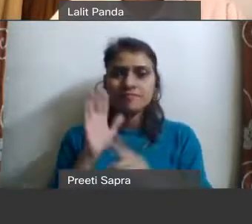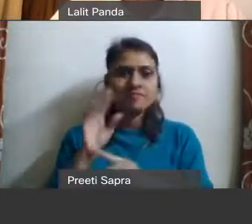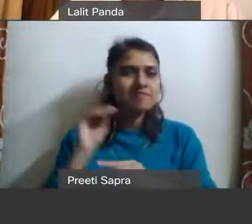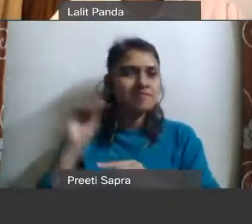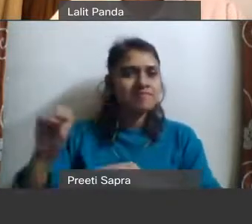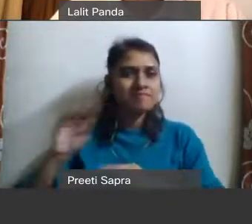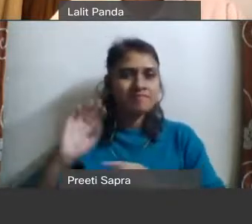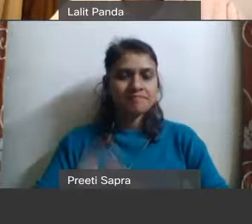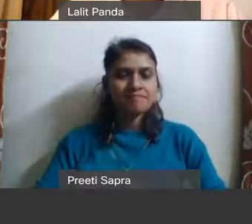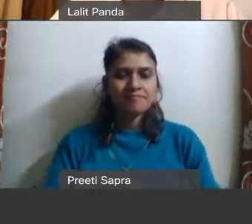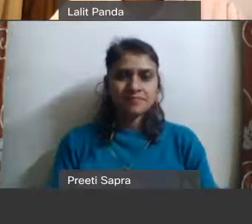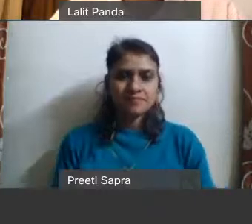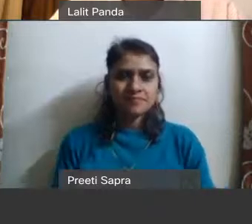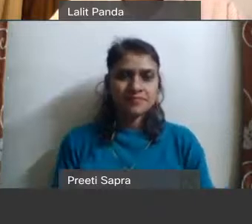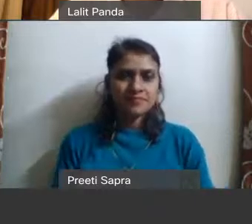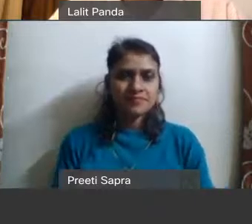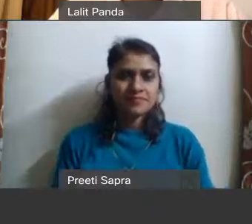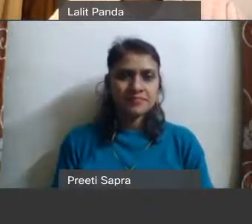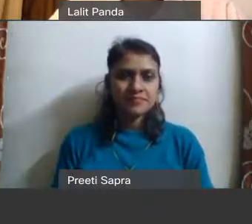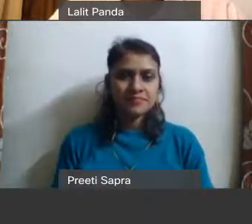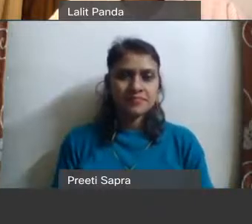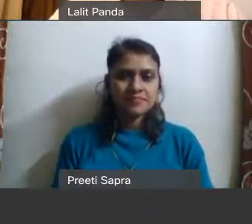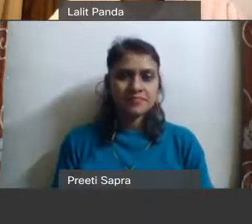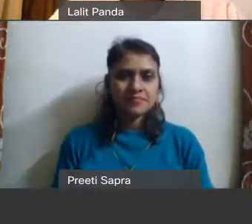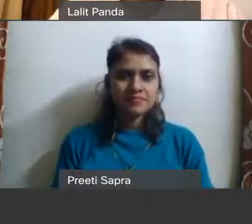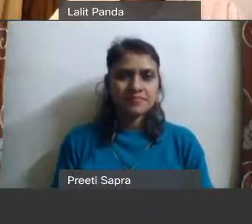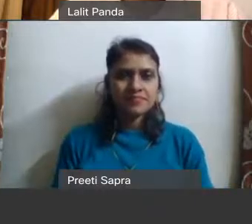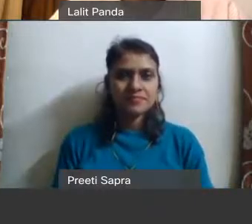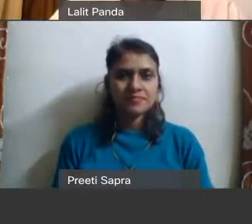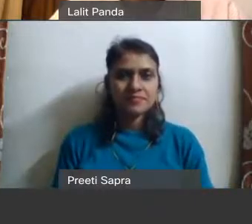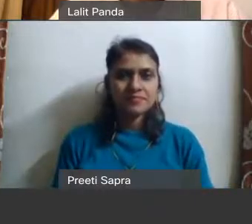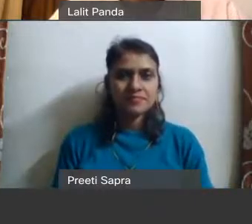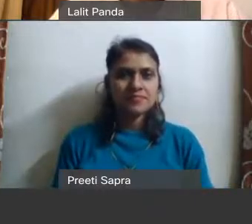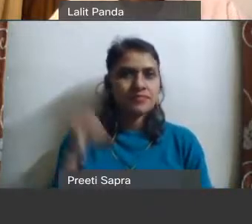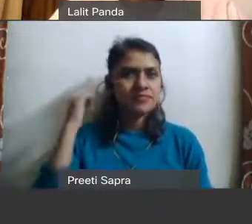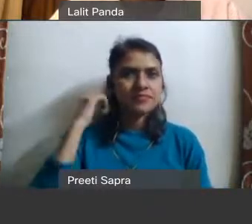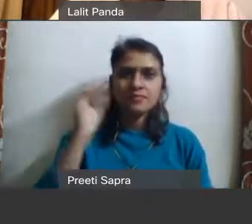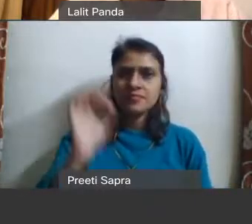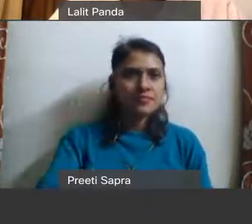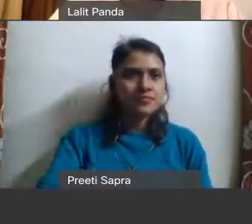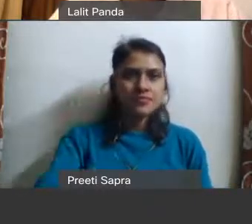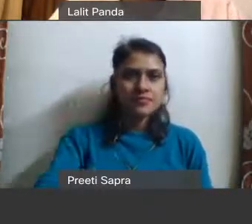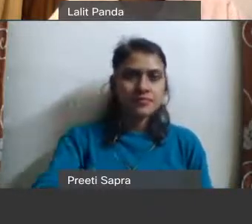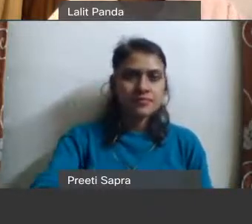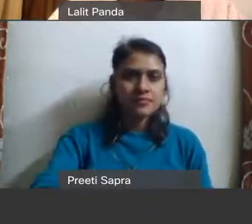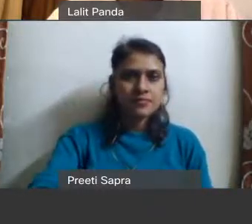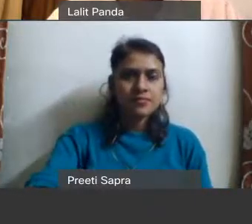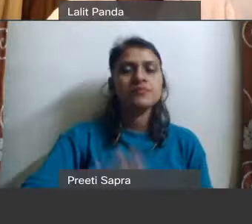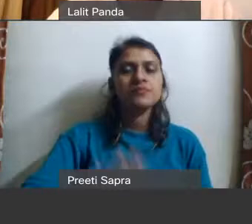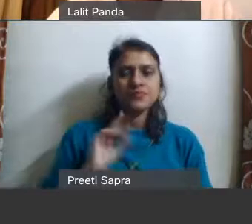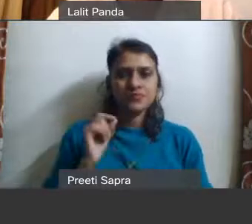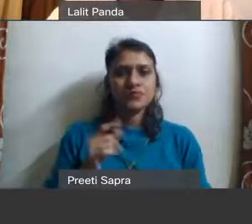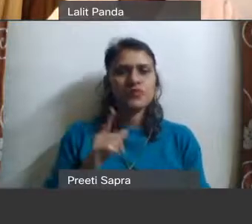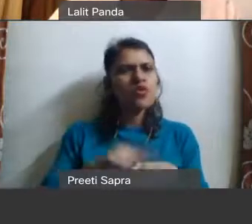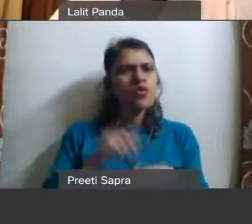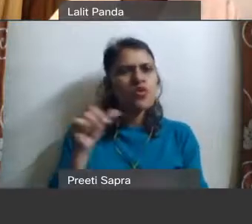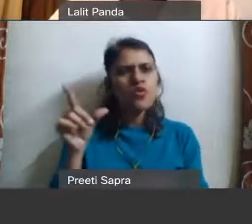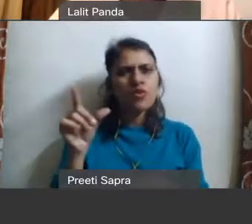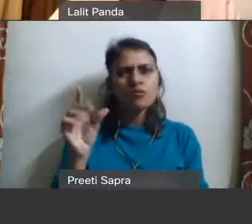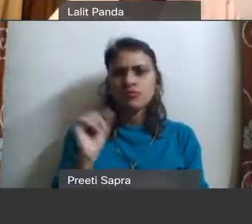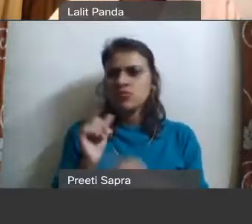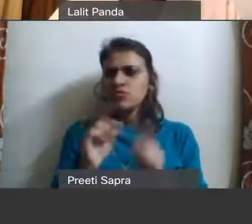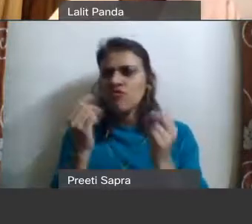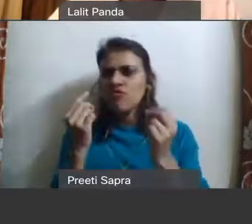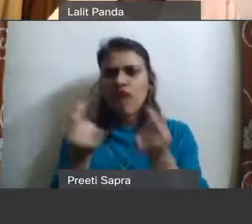in time. To make a quick follow-up on